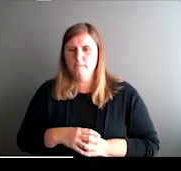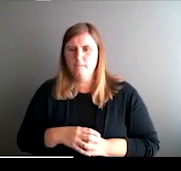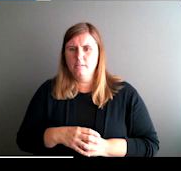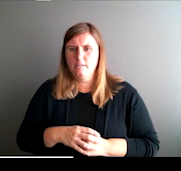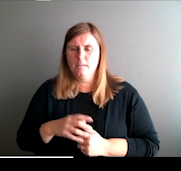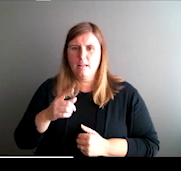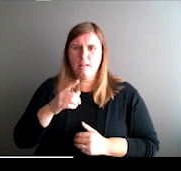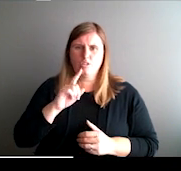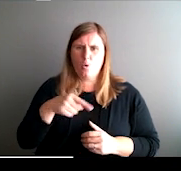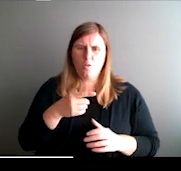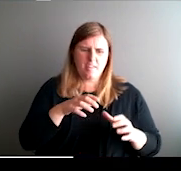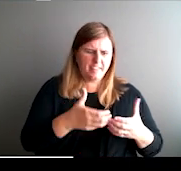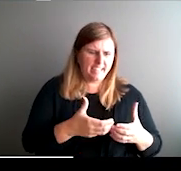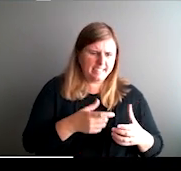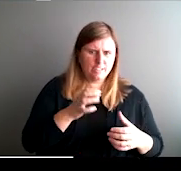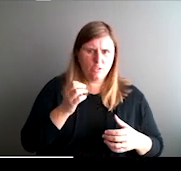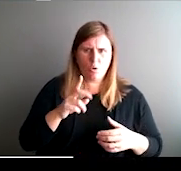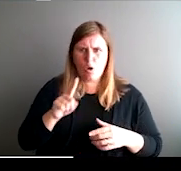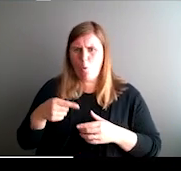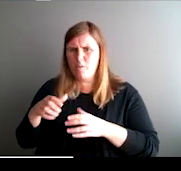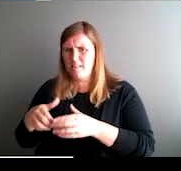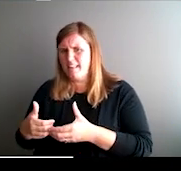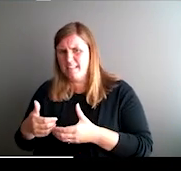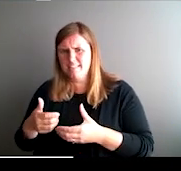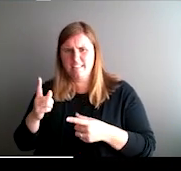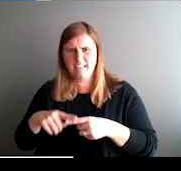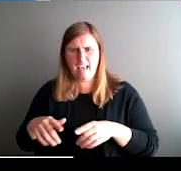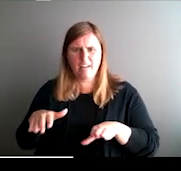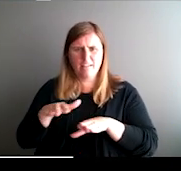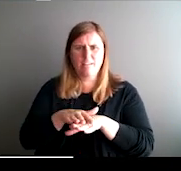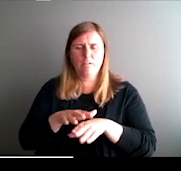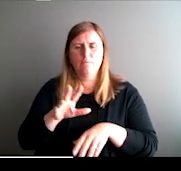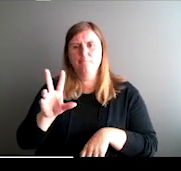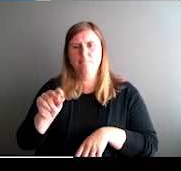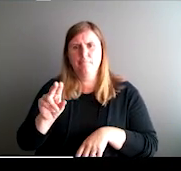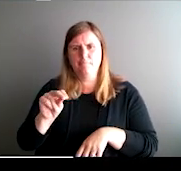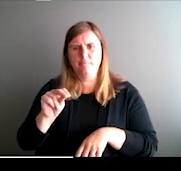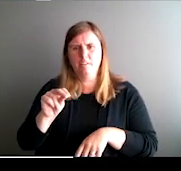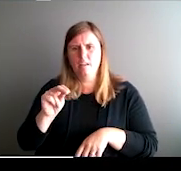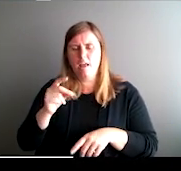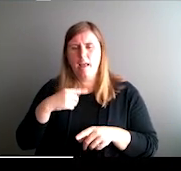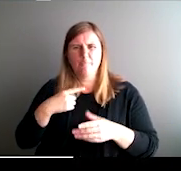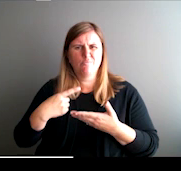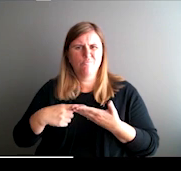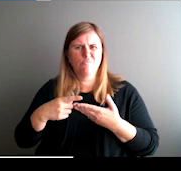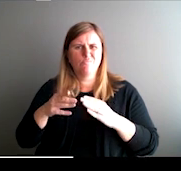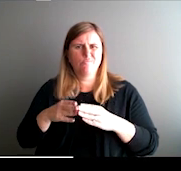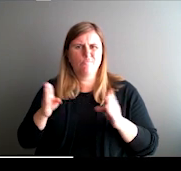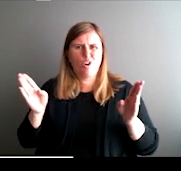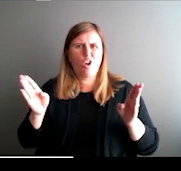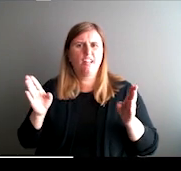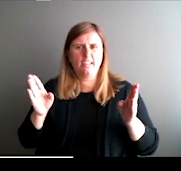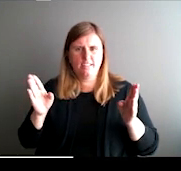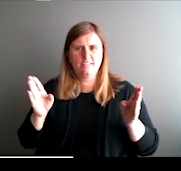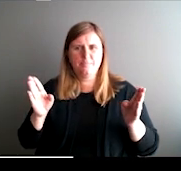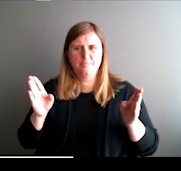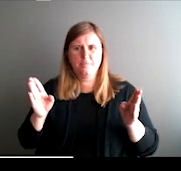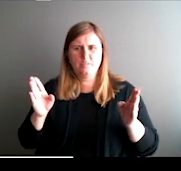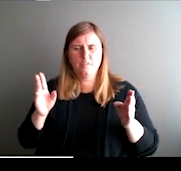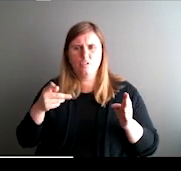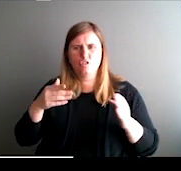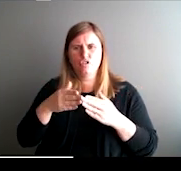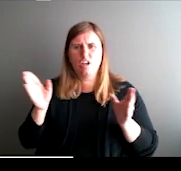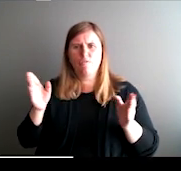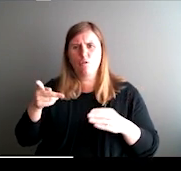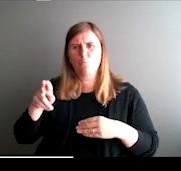are early learners and these kids are advanced. That's not what I'm saying here. I'm describing in broad strokes some general profiles